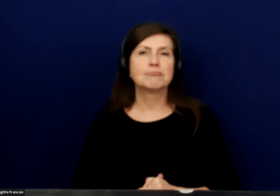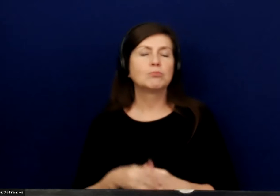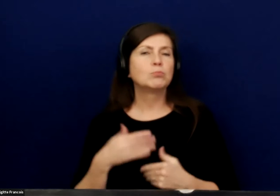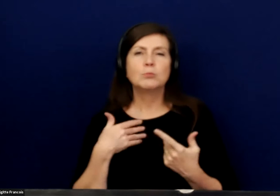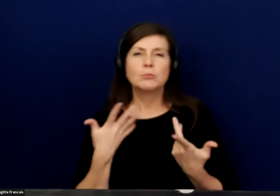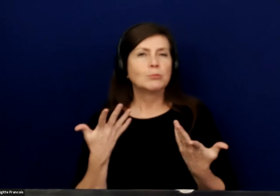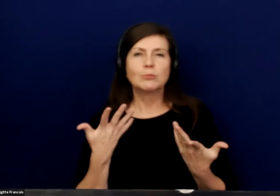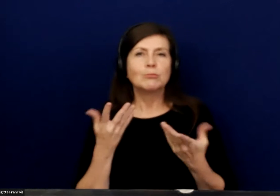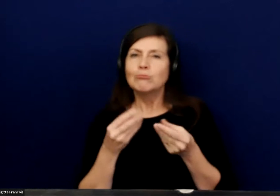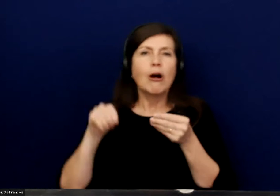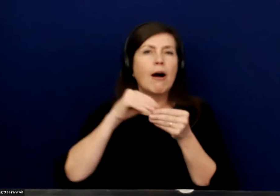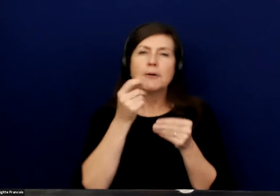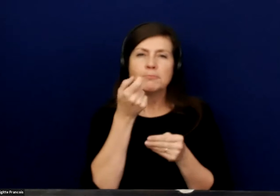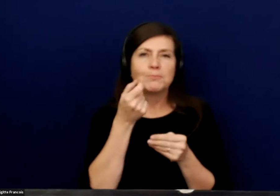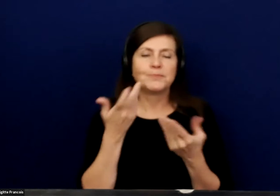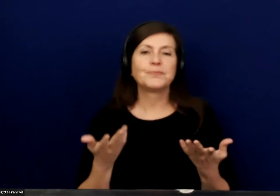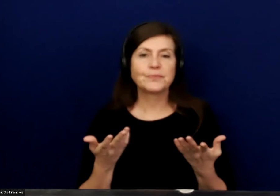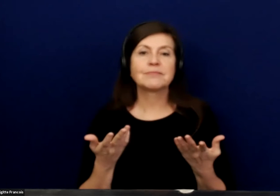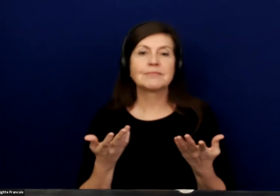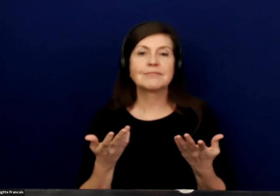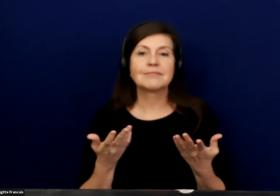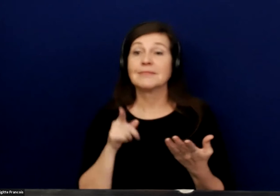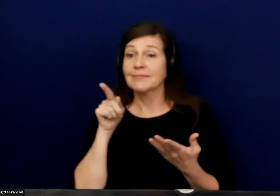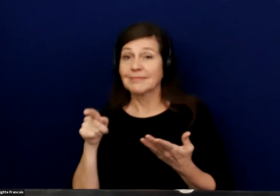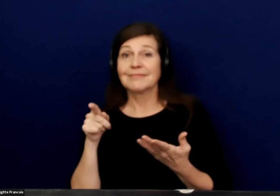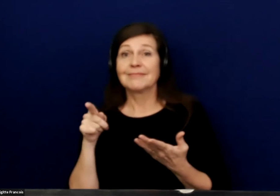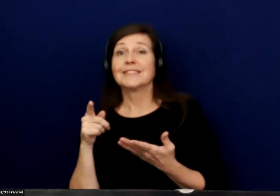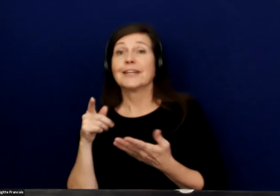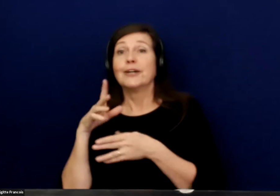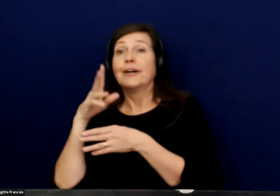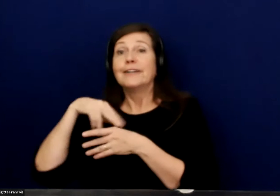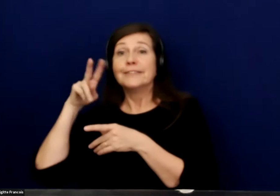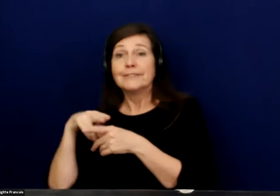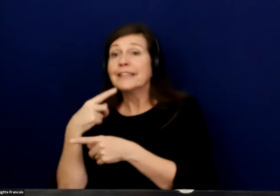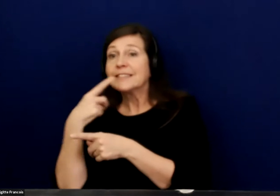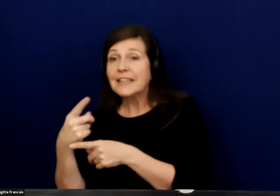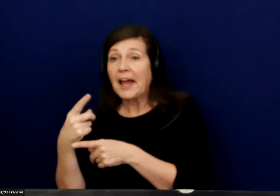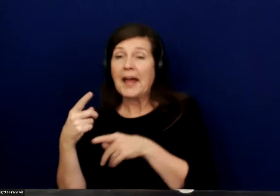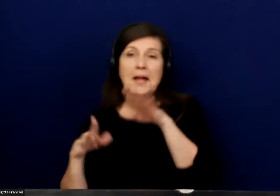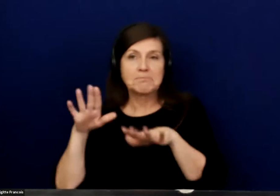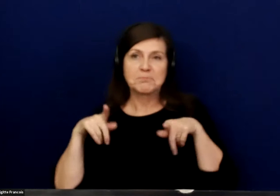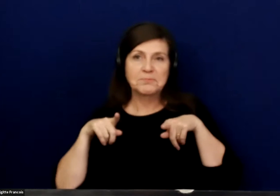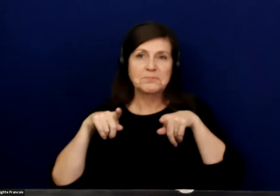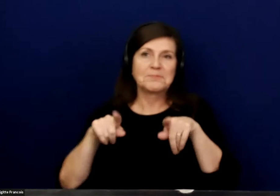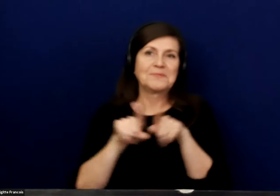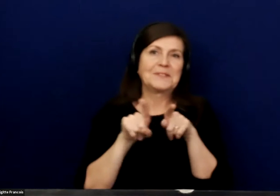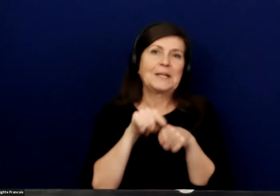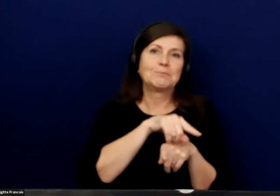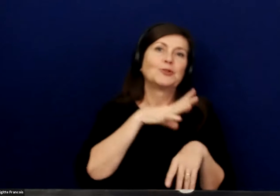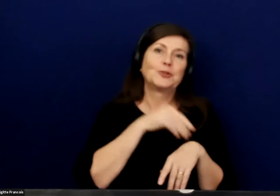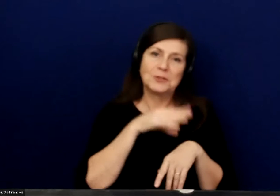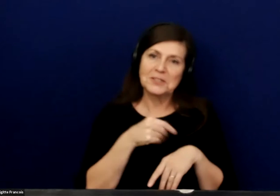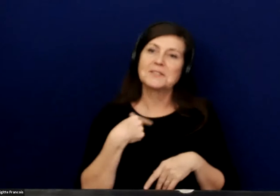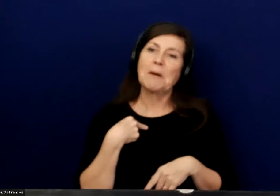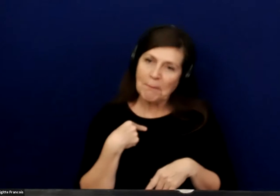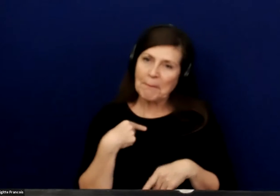this, because I think what Kato said was pretty much the same as we discussed as well. So it's very interesting. I